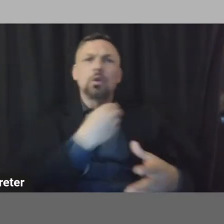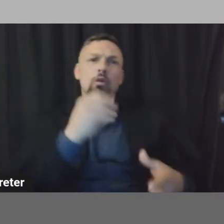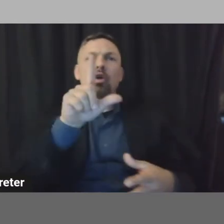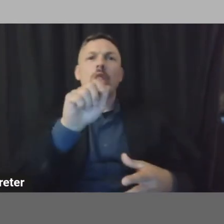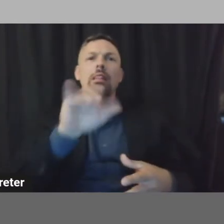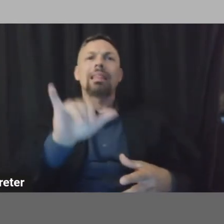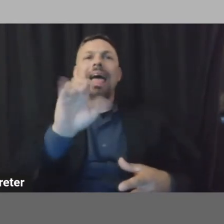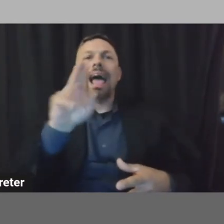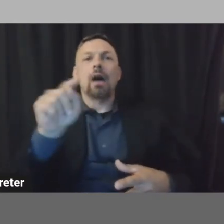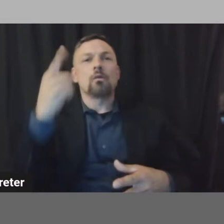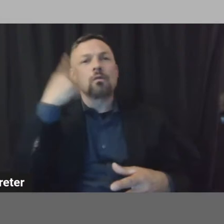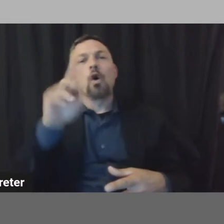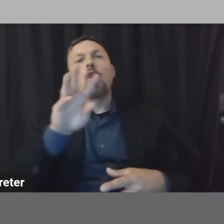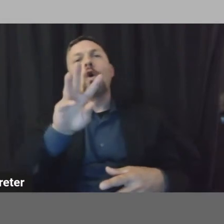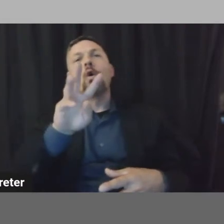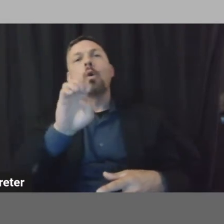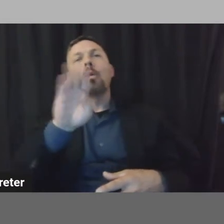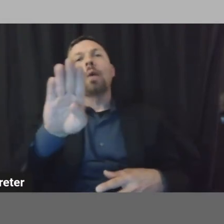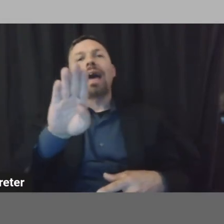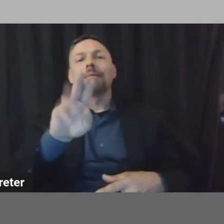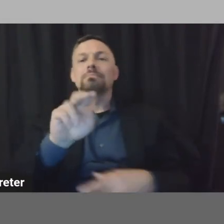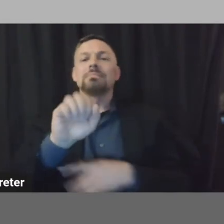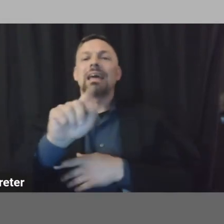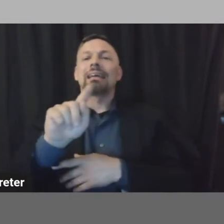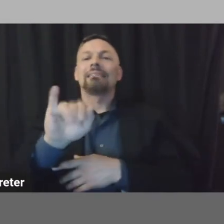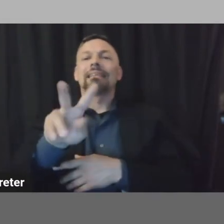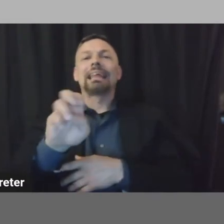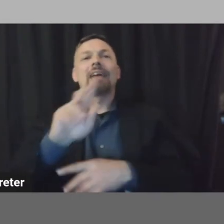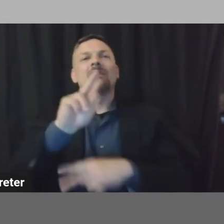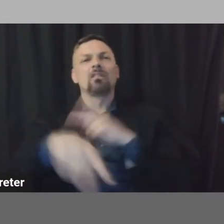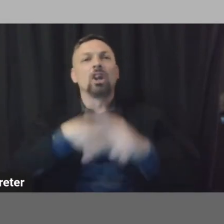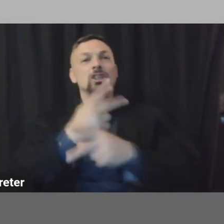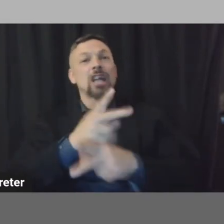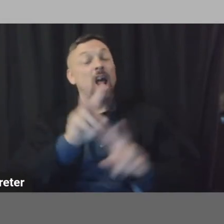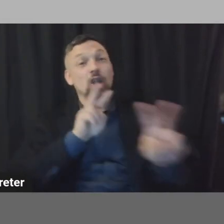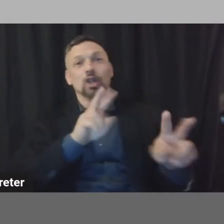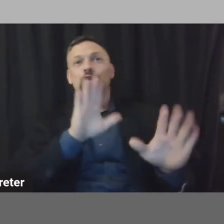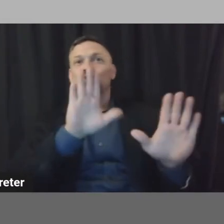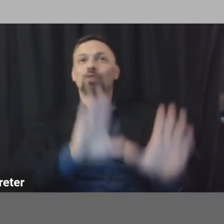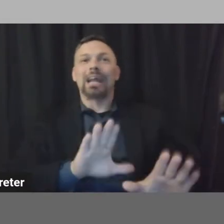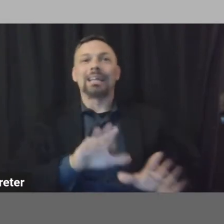for a web native version that looks great.